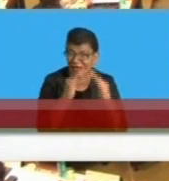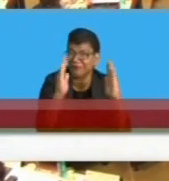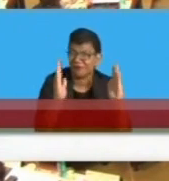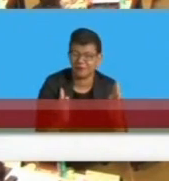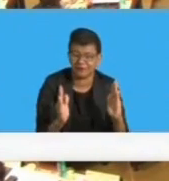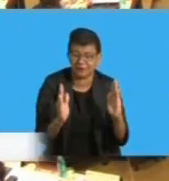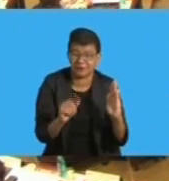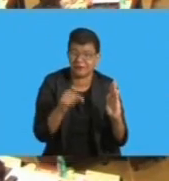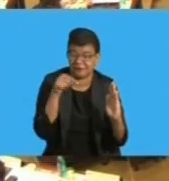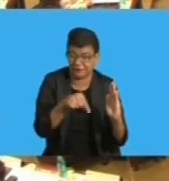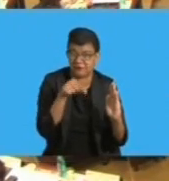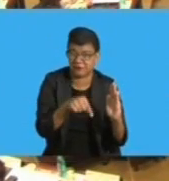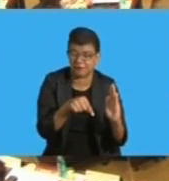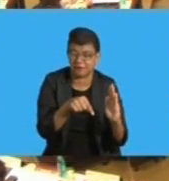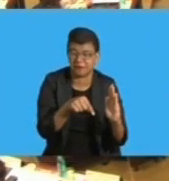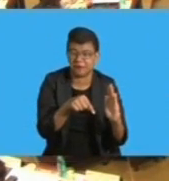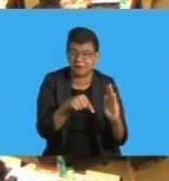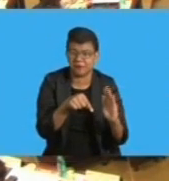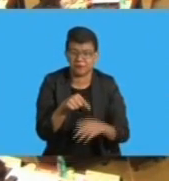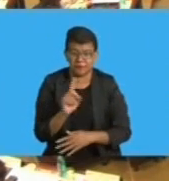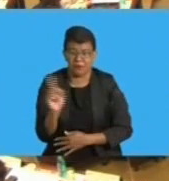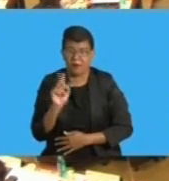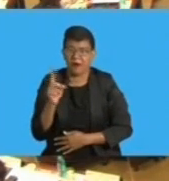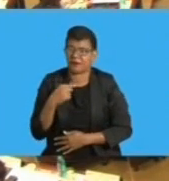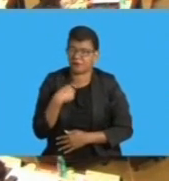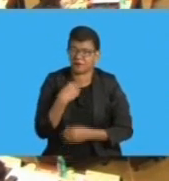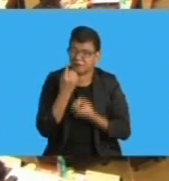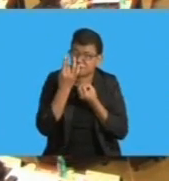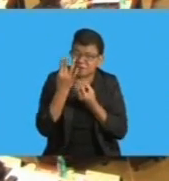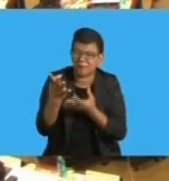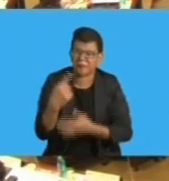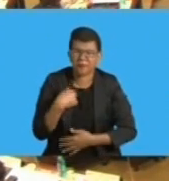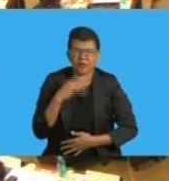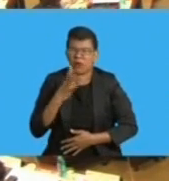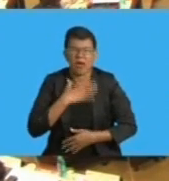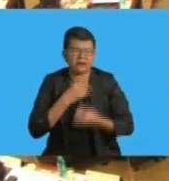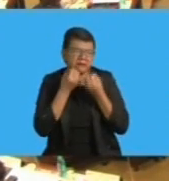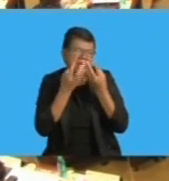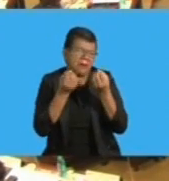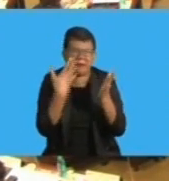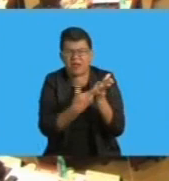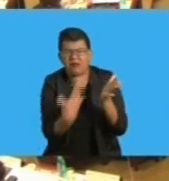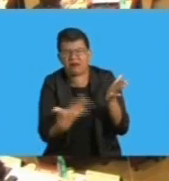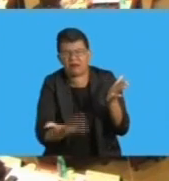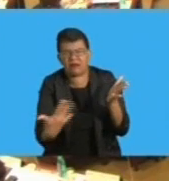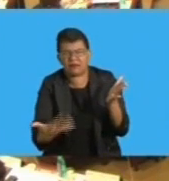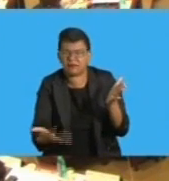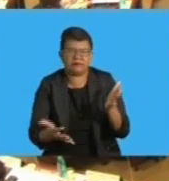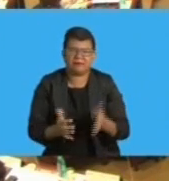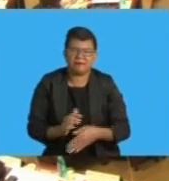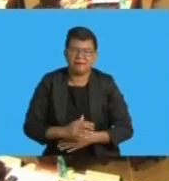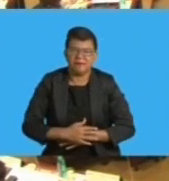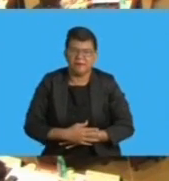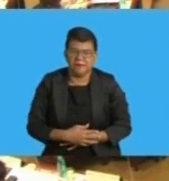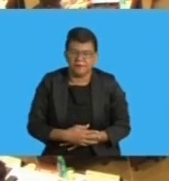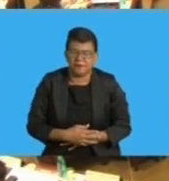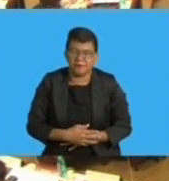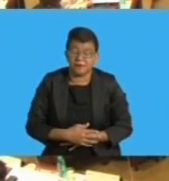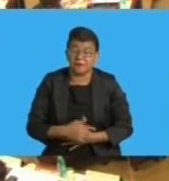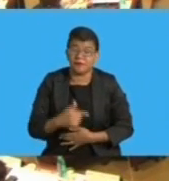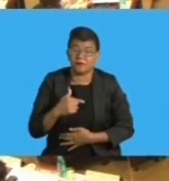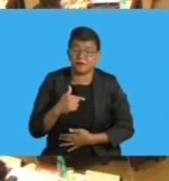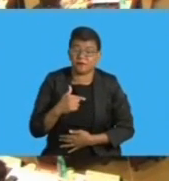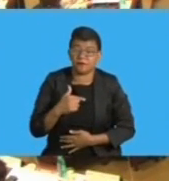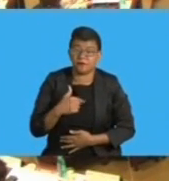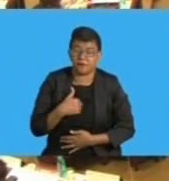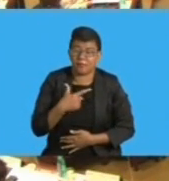that were highlighted, but I don't want to say anything more before I have an opportunity to sit down face to face with Prime Minister